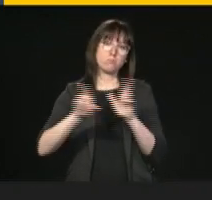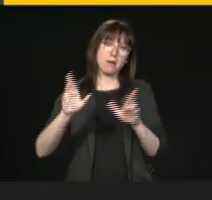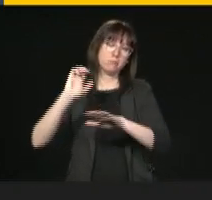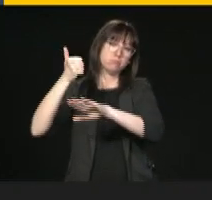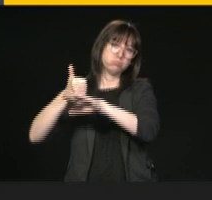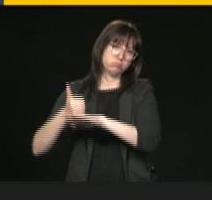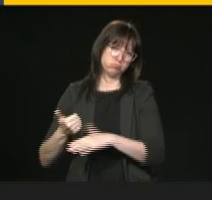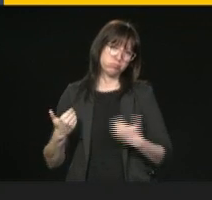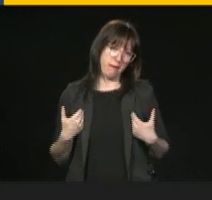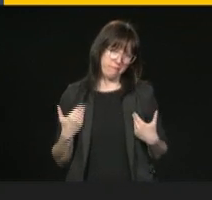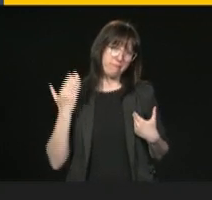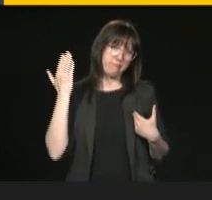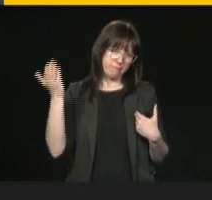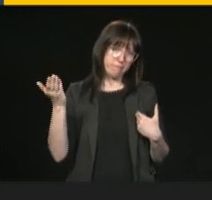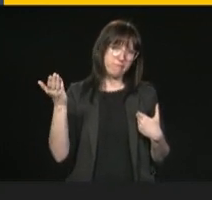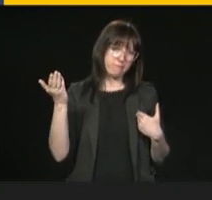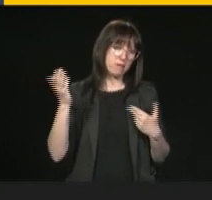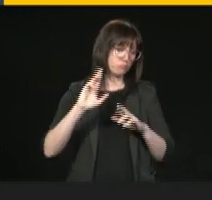place.